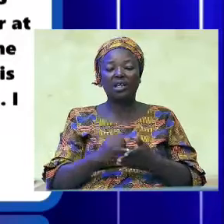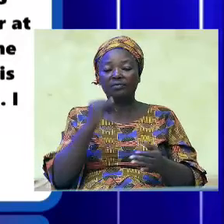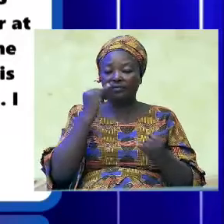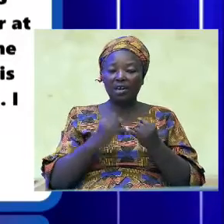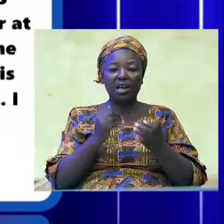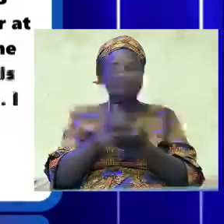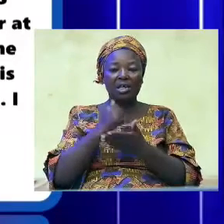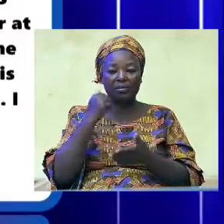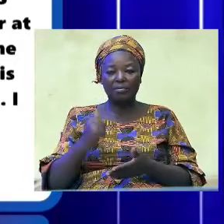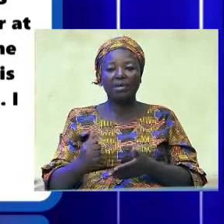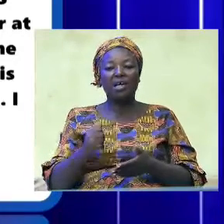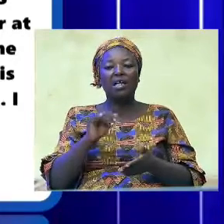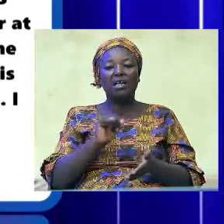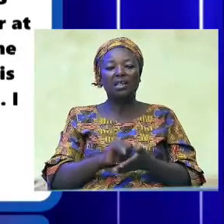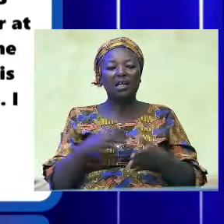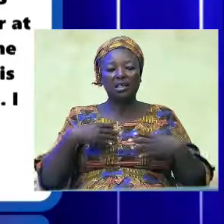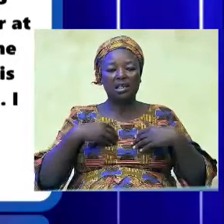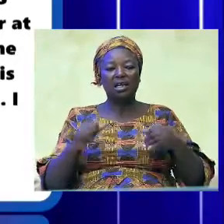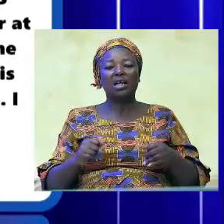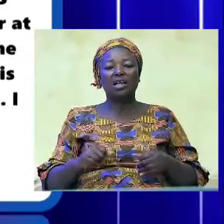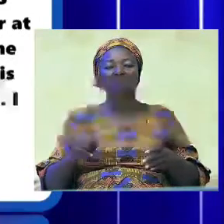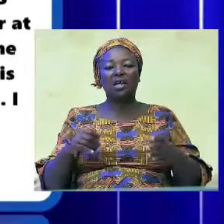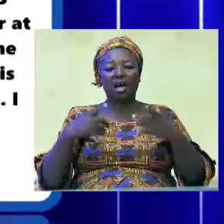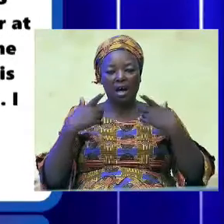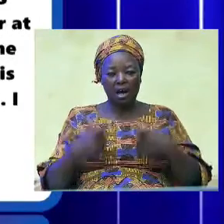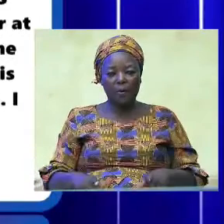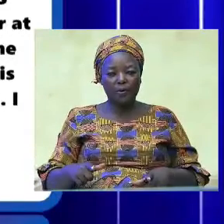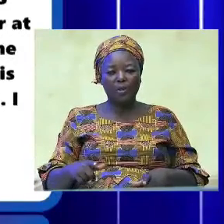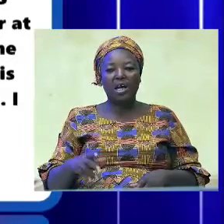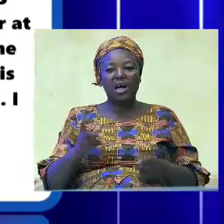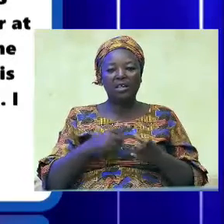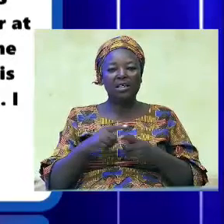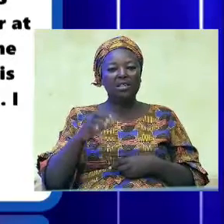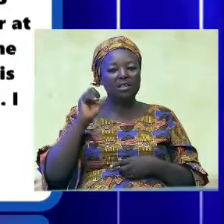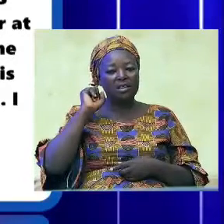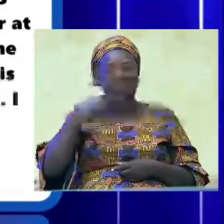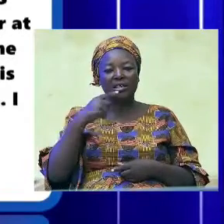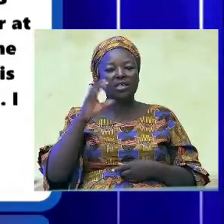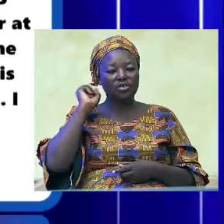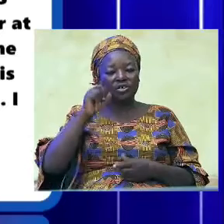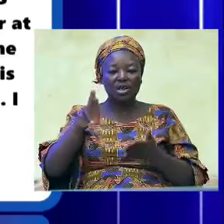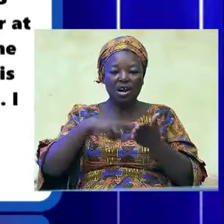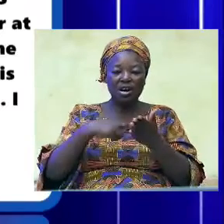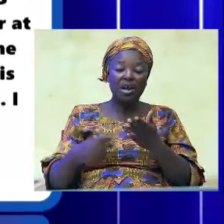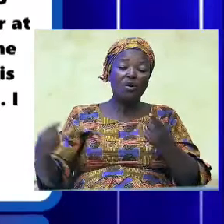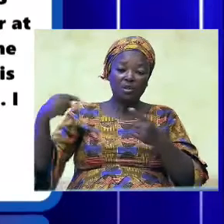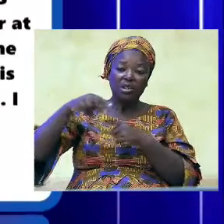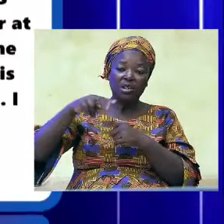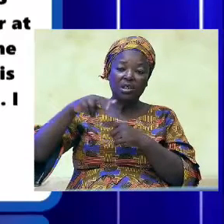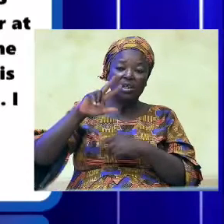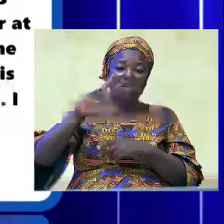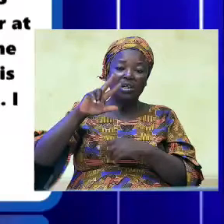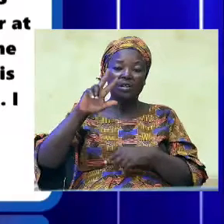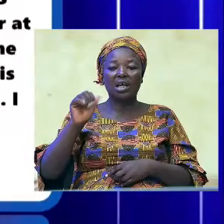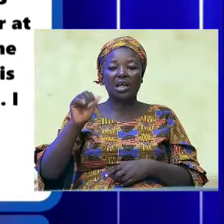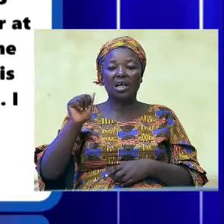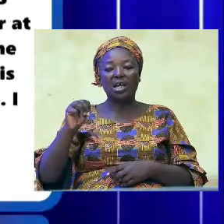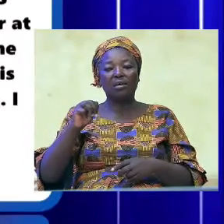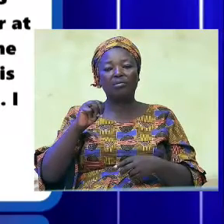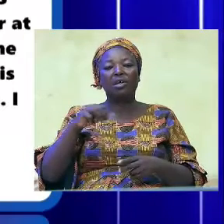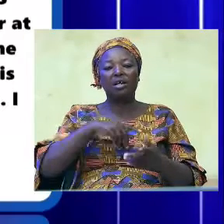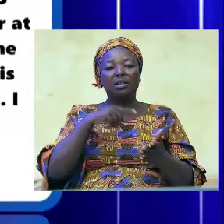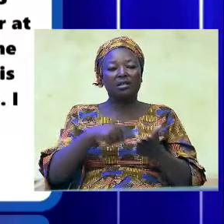after that final amen, healing took place. And she said she read till